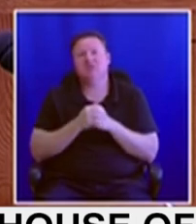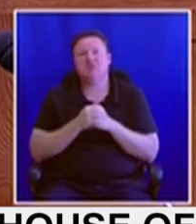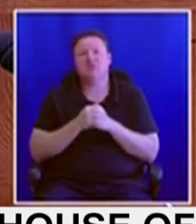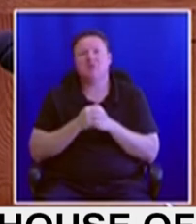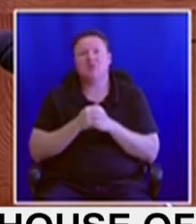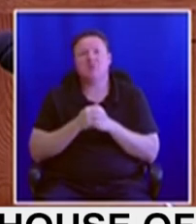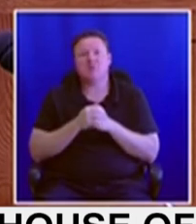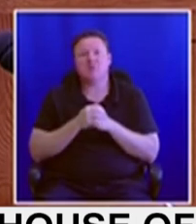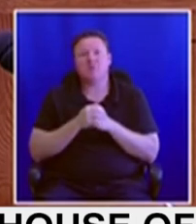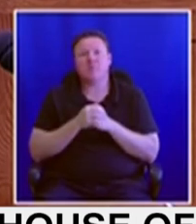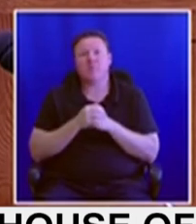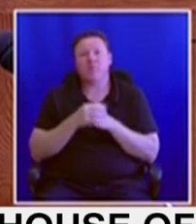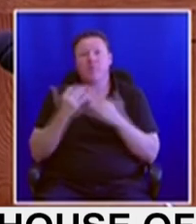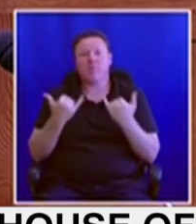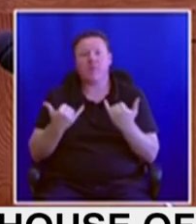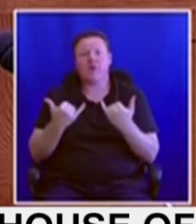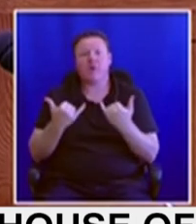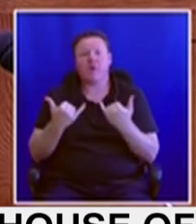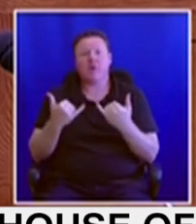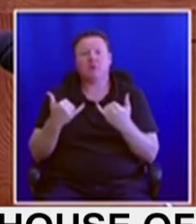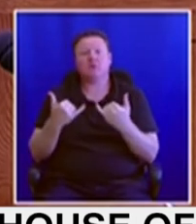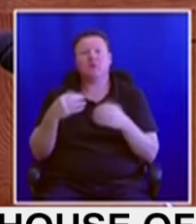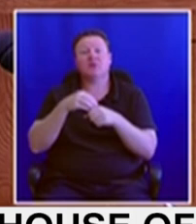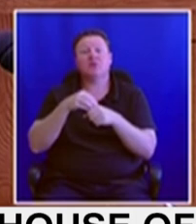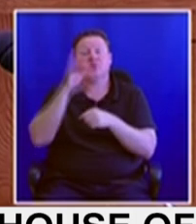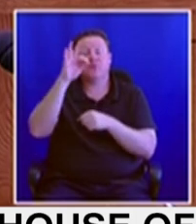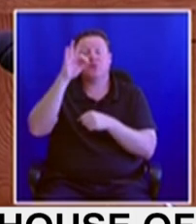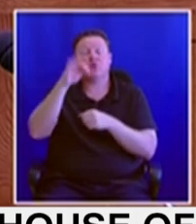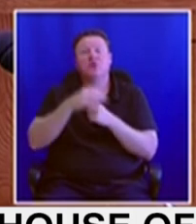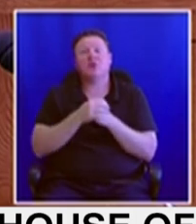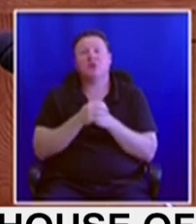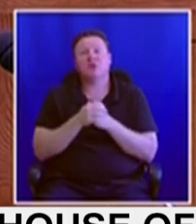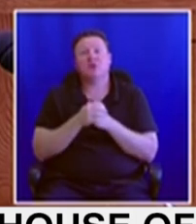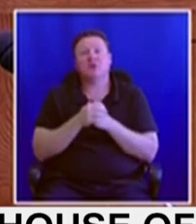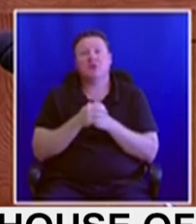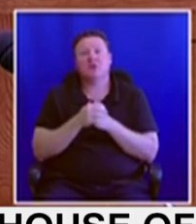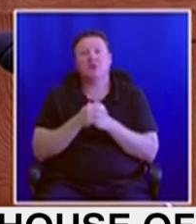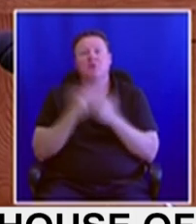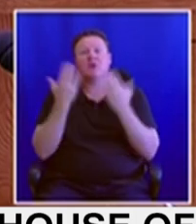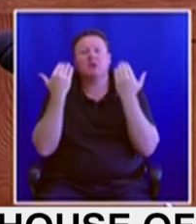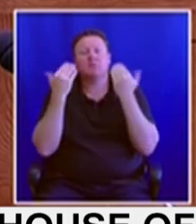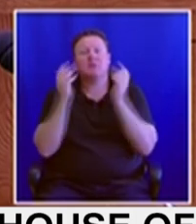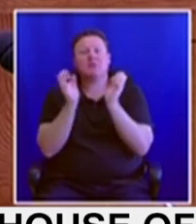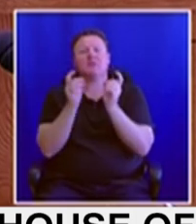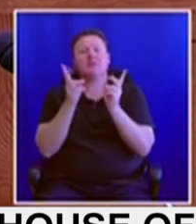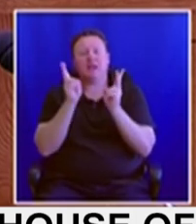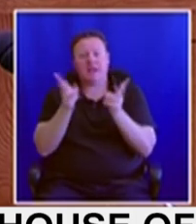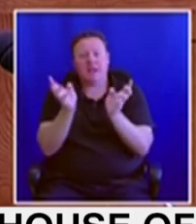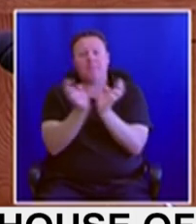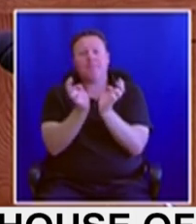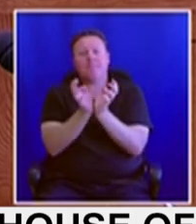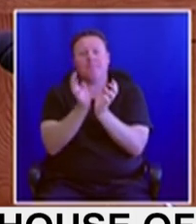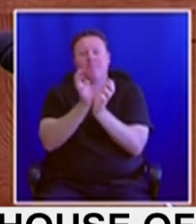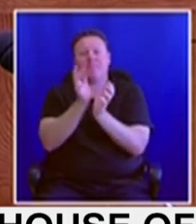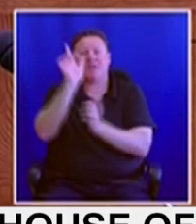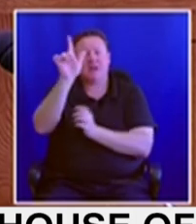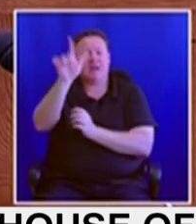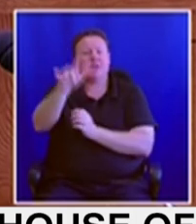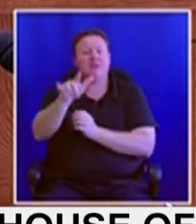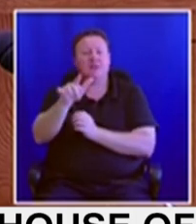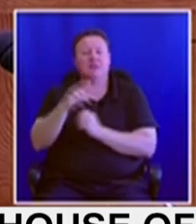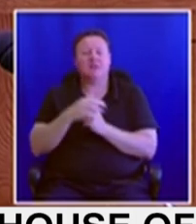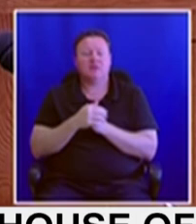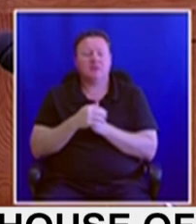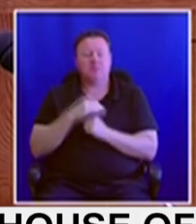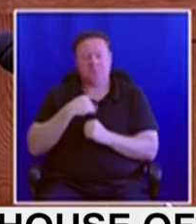now and into the future. And I expect that when we shall meet again, when I will come back